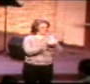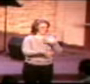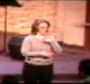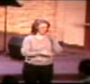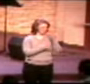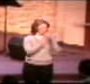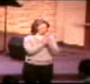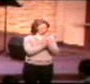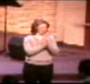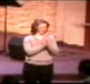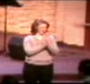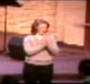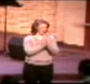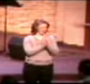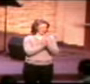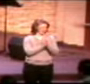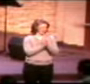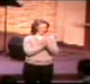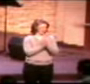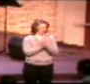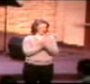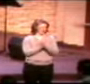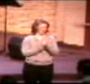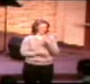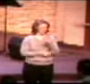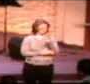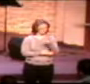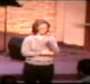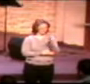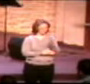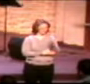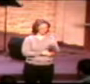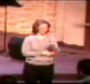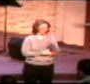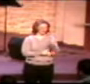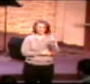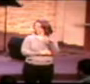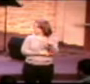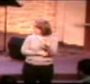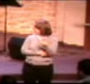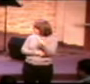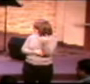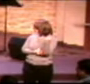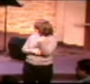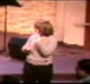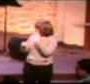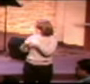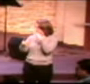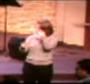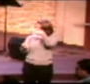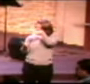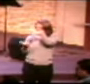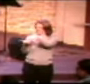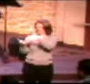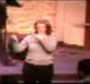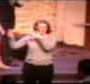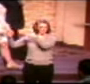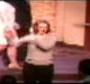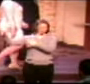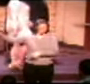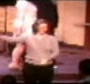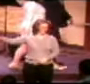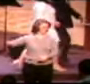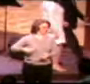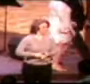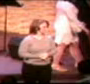going to request that Mr. and Mrs. Vestal would make their way to right in the middle of this aisle,